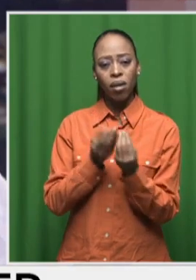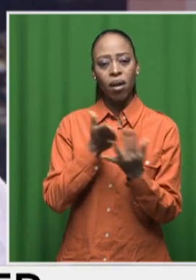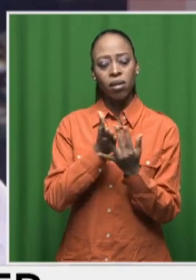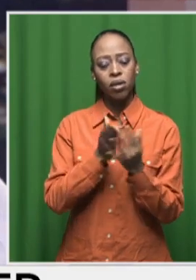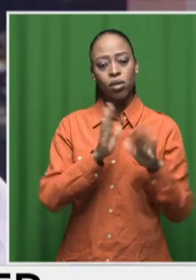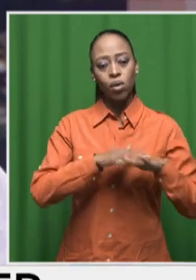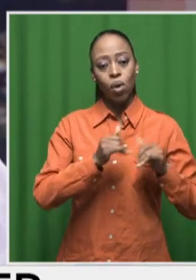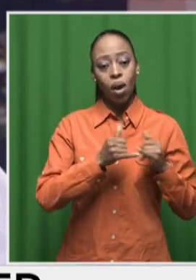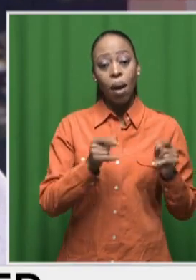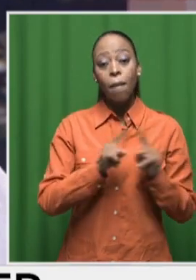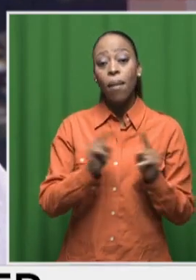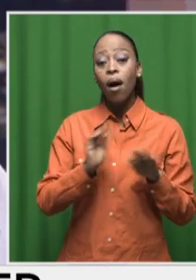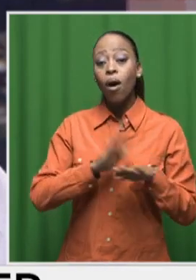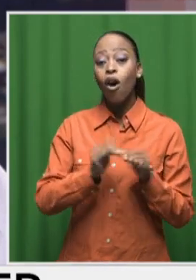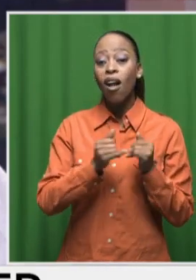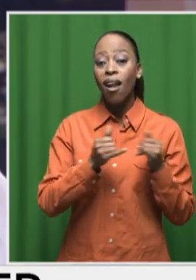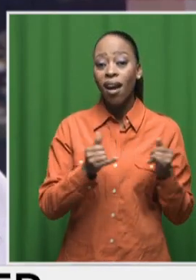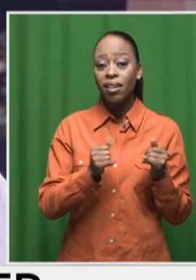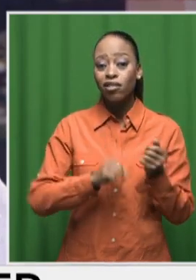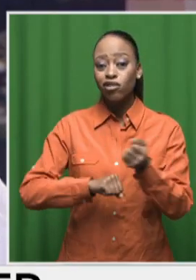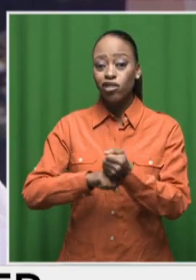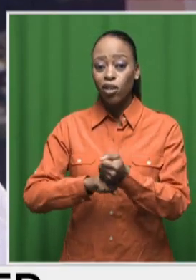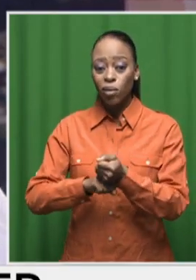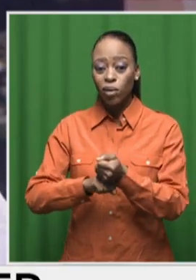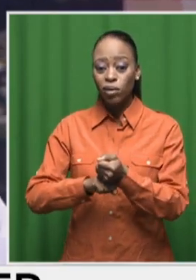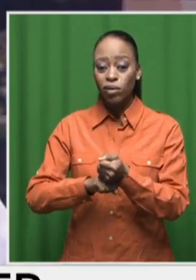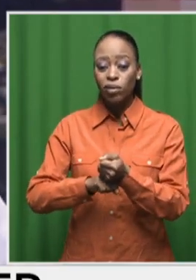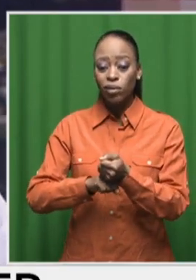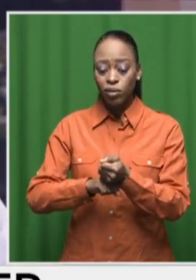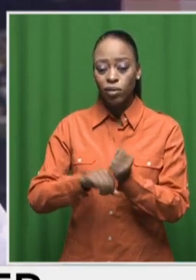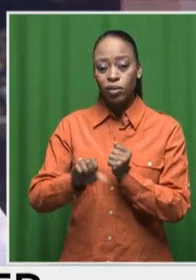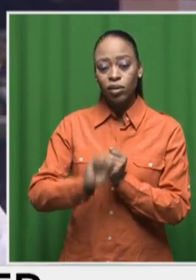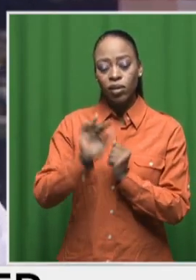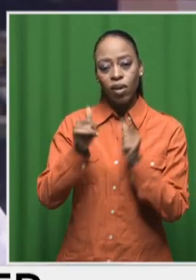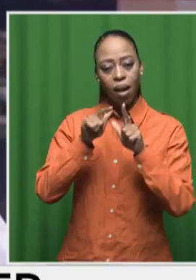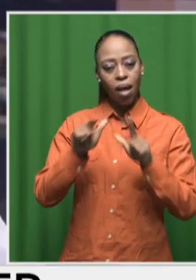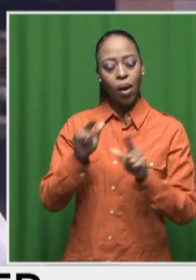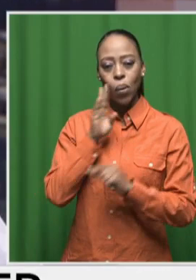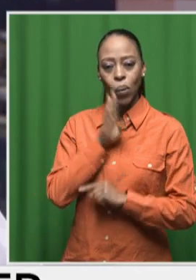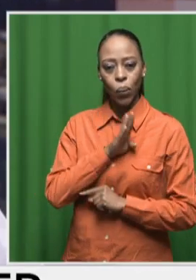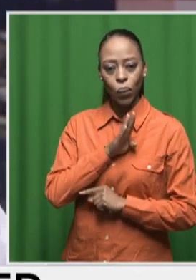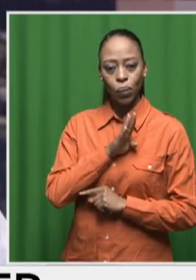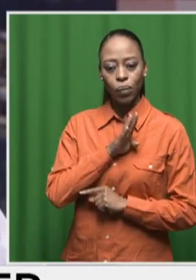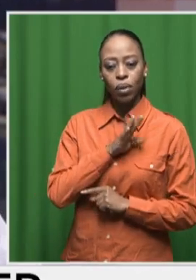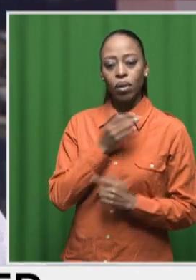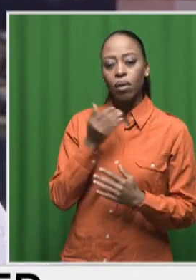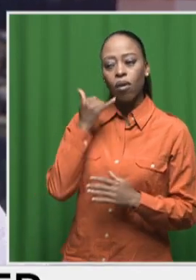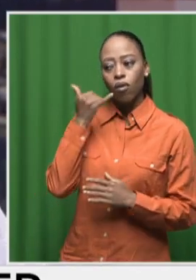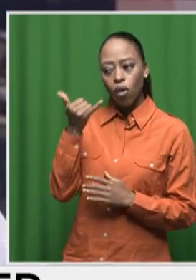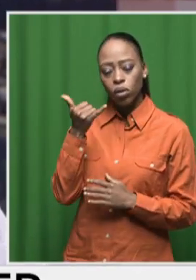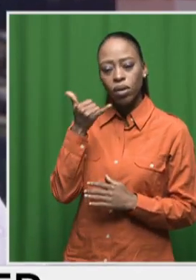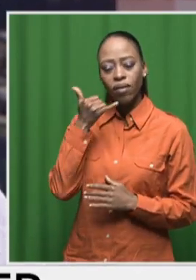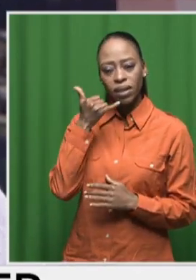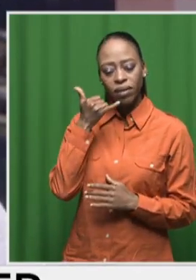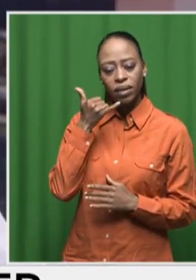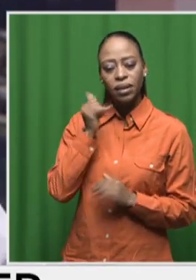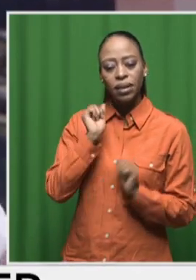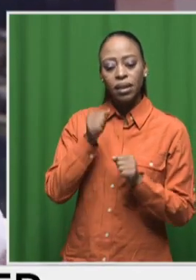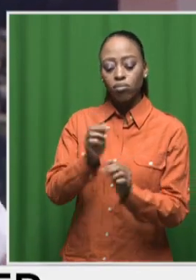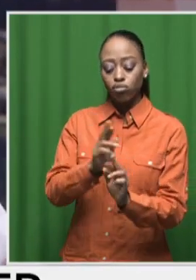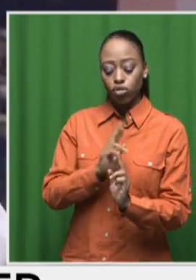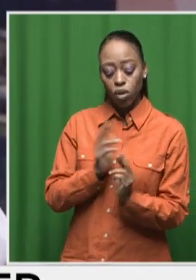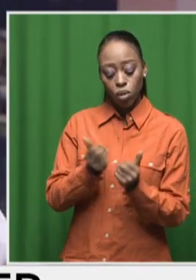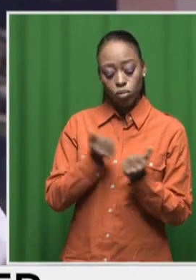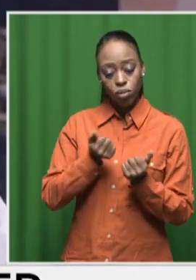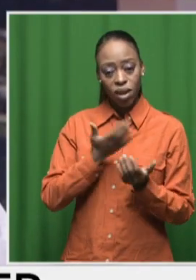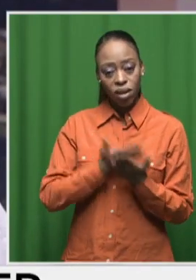Unfortunately, the digital world is not very good at supporting, Southern African languages. For example, we can speak to our phones and they're able to